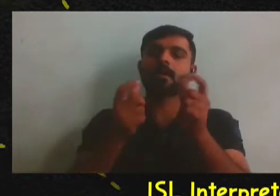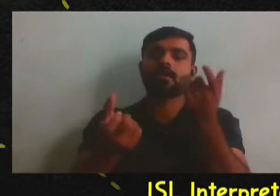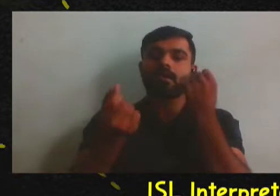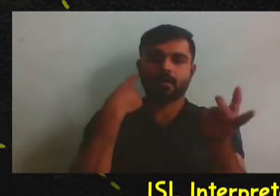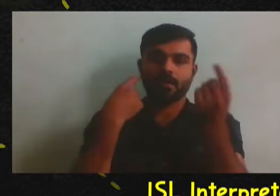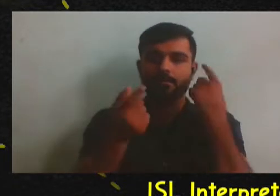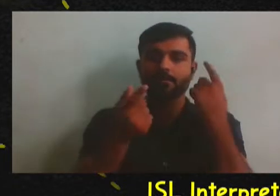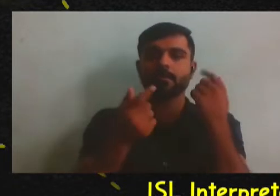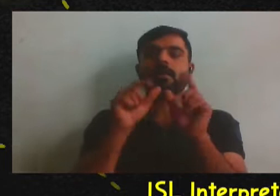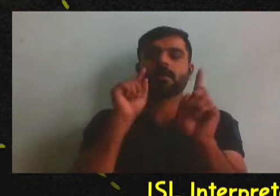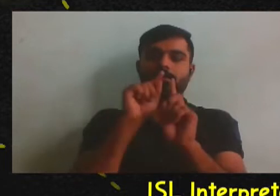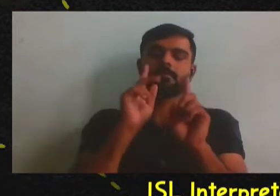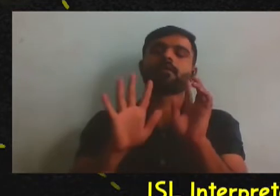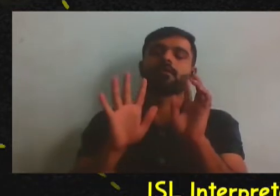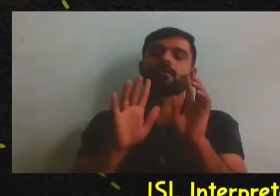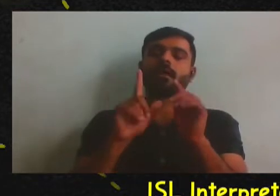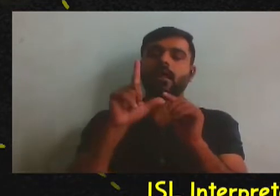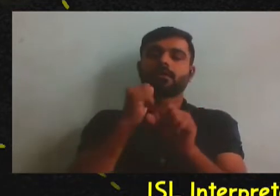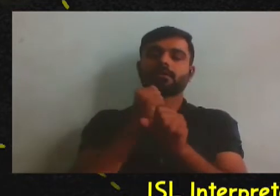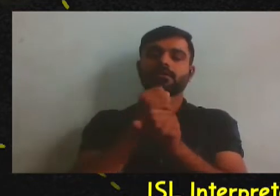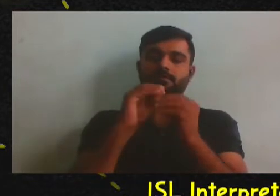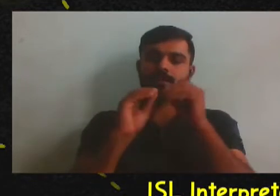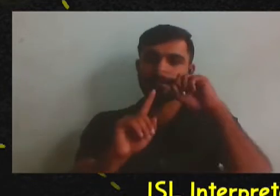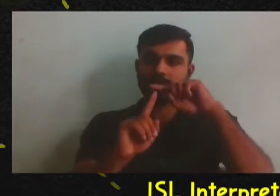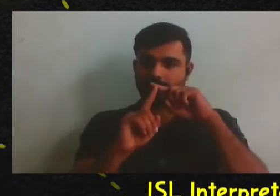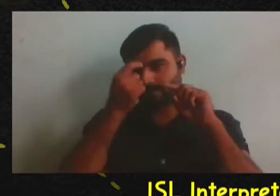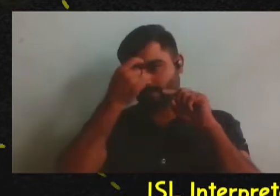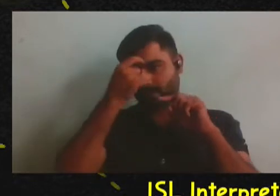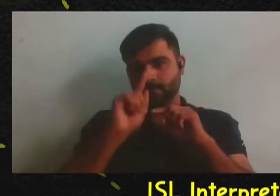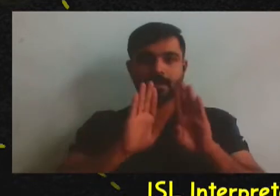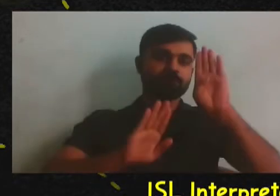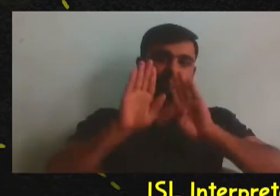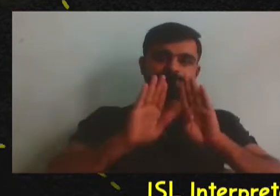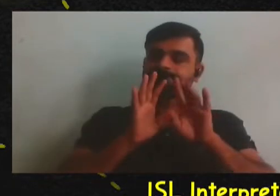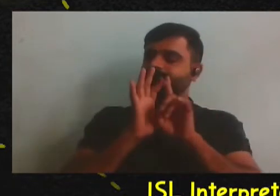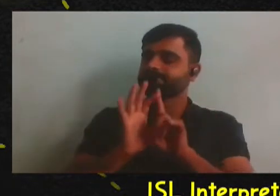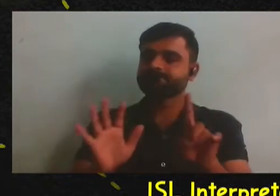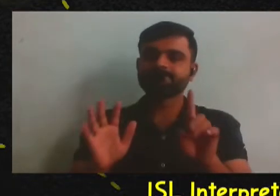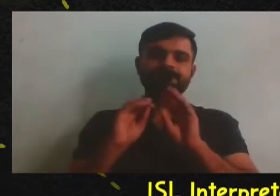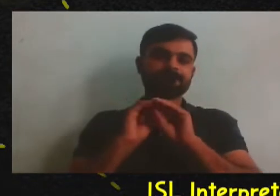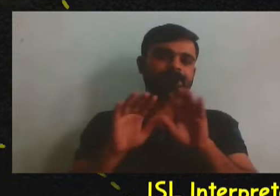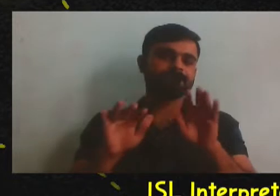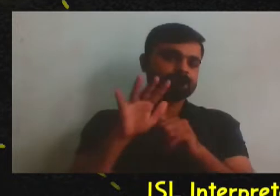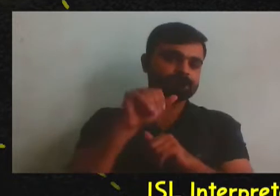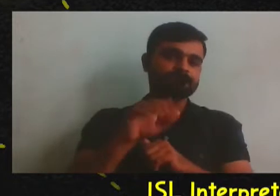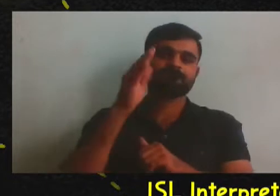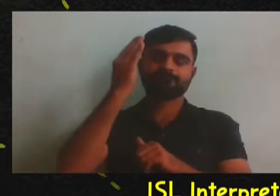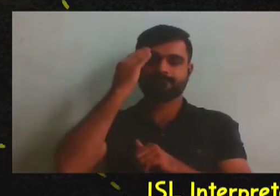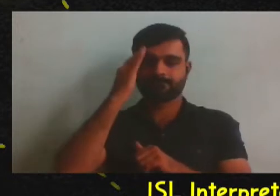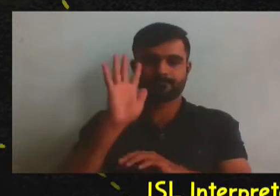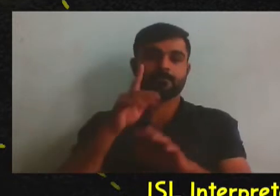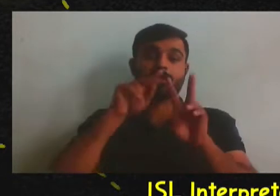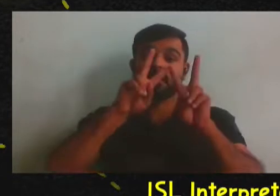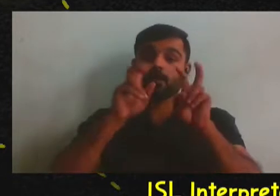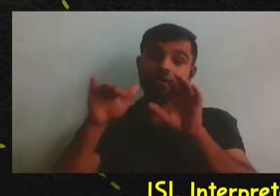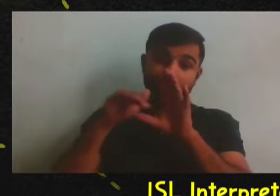but LGBT issues? And so there is a desperation for accessing that knowledge. And in that